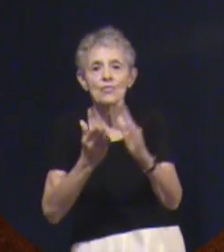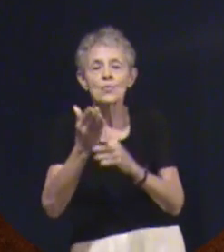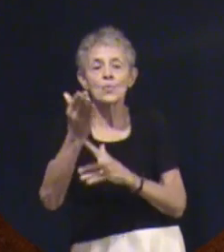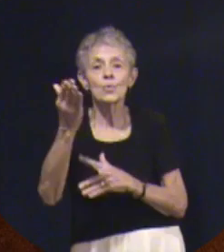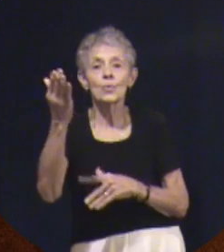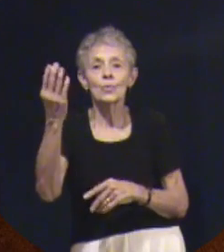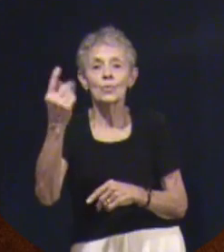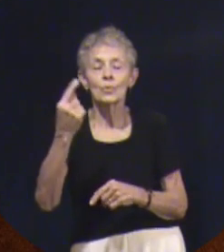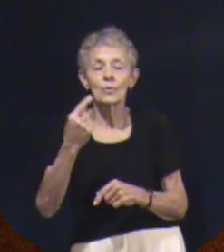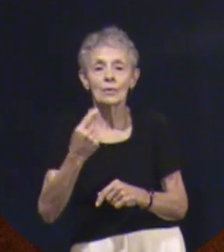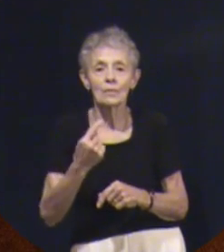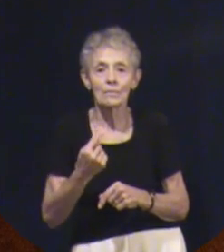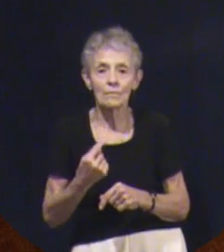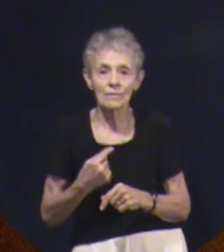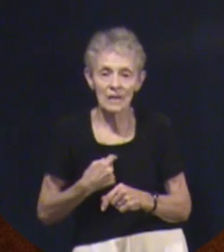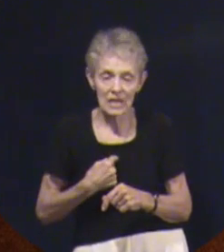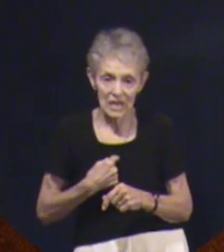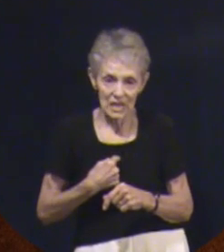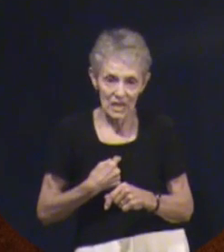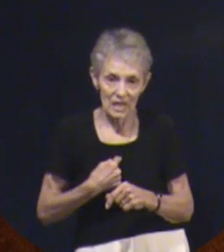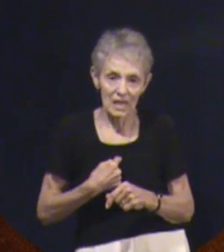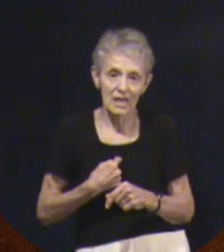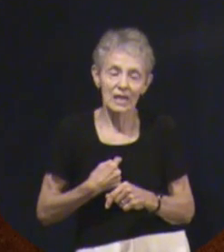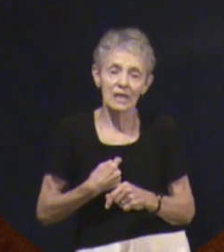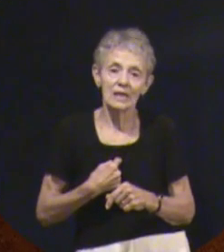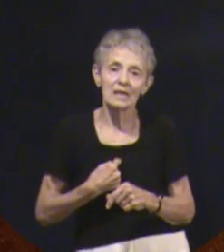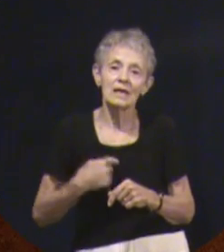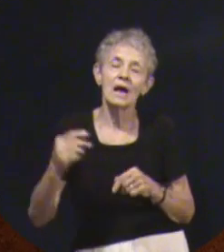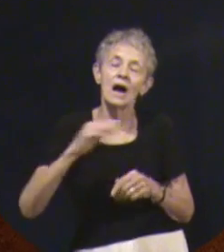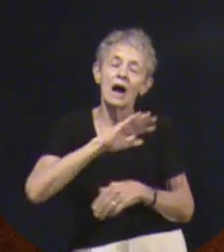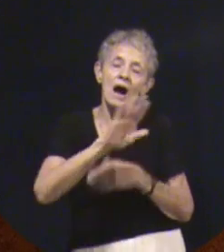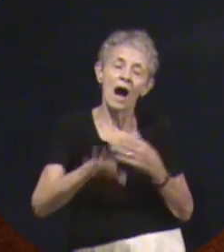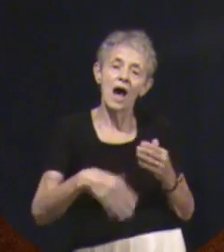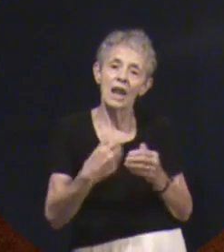except through me.